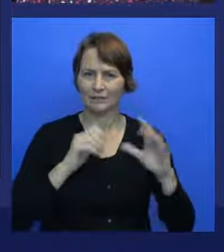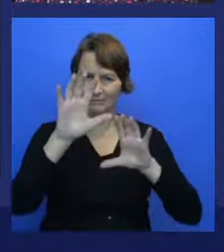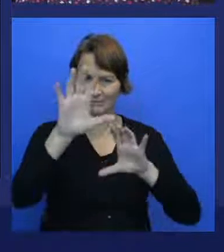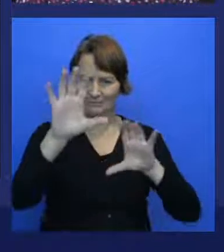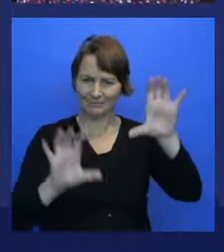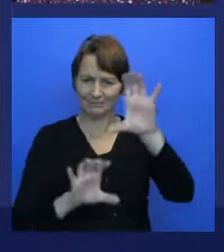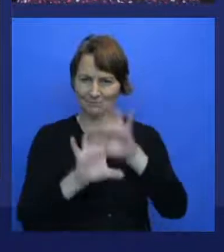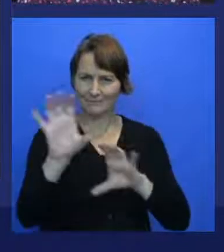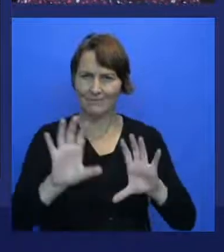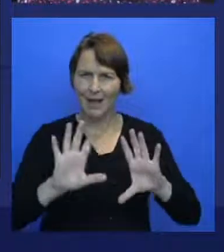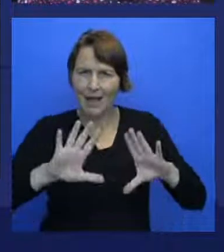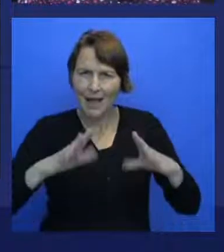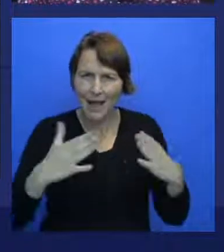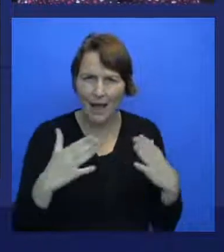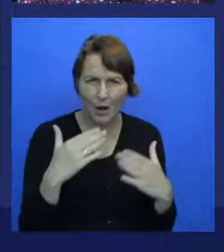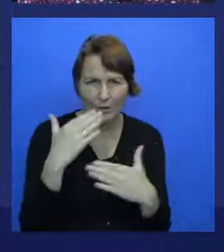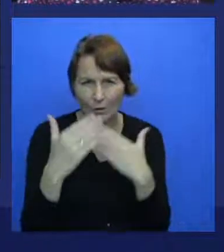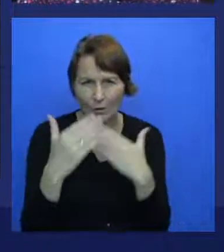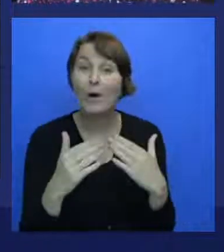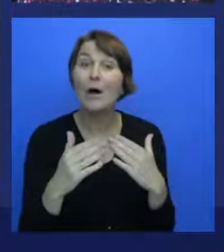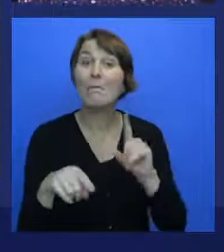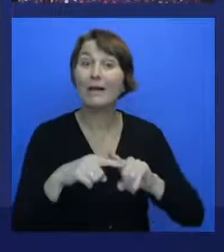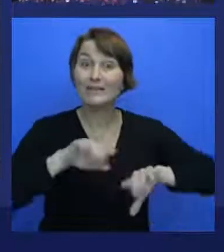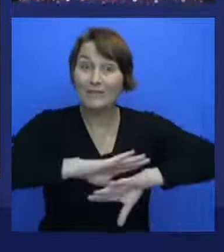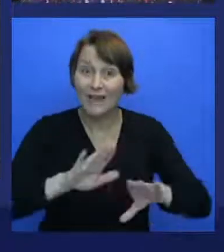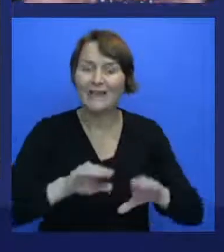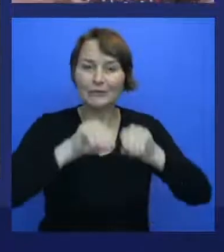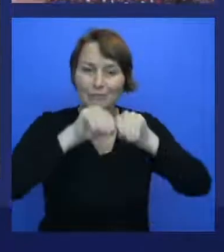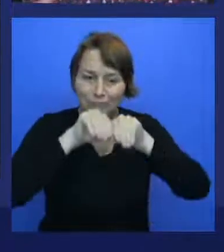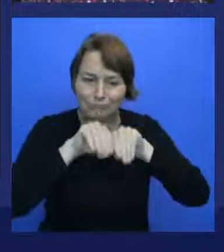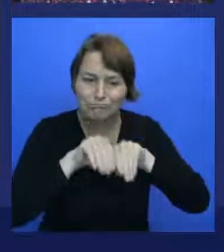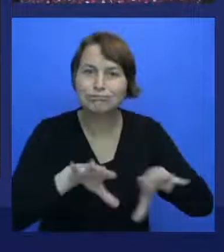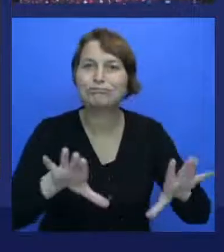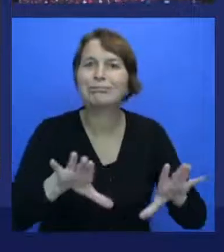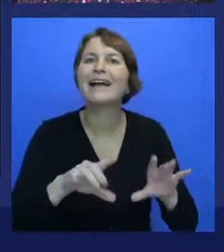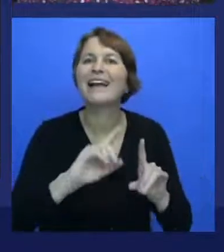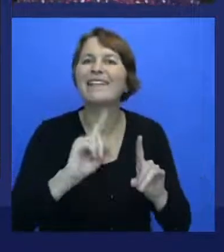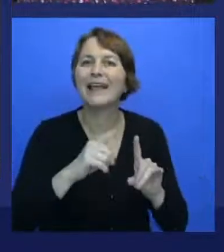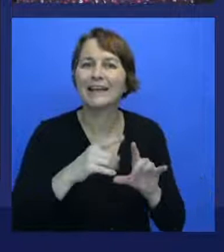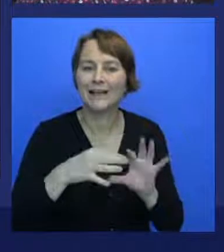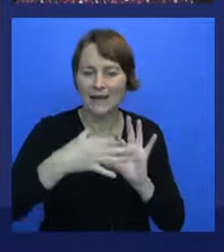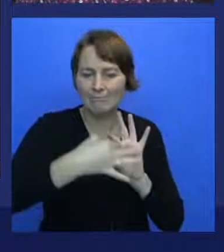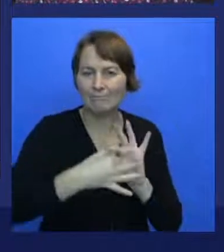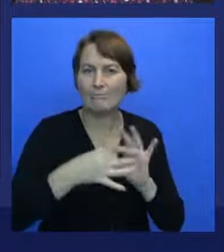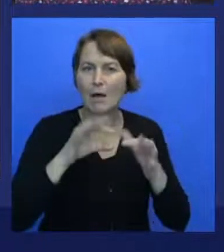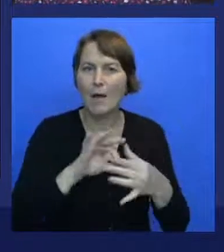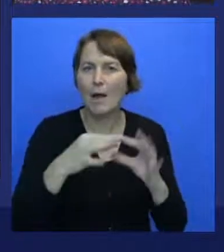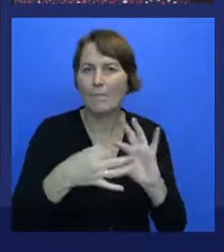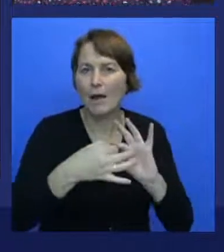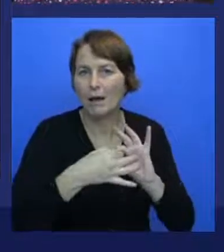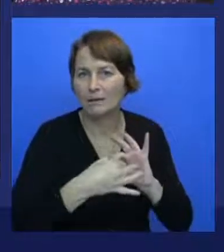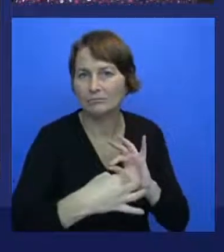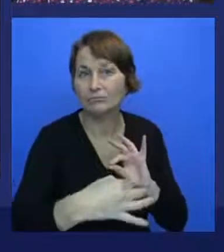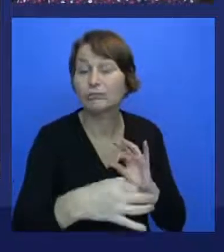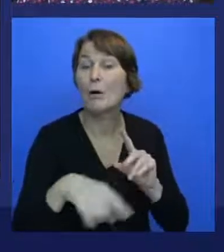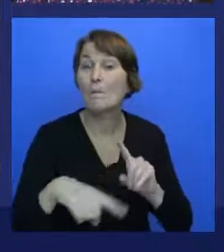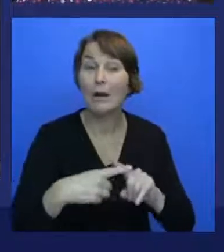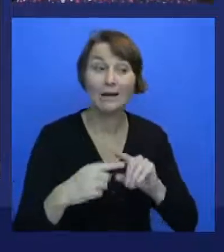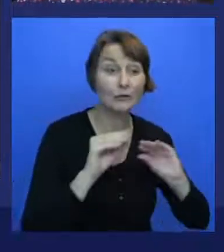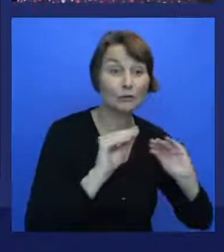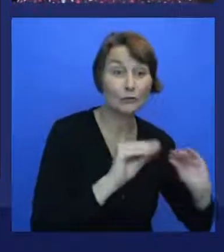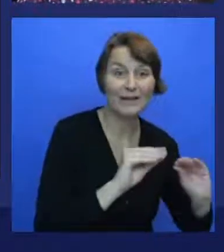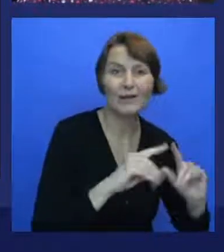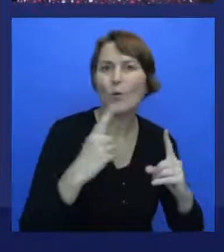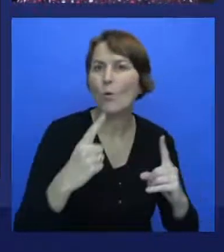doing it, and you can also publish it and create pipelines for inferencing and training. Yeah, I find this super